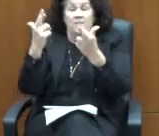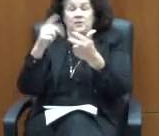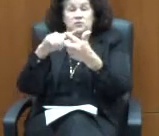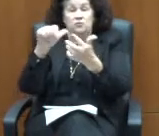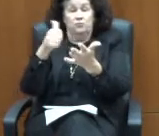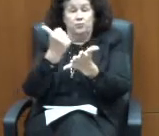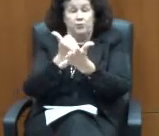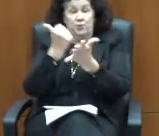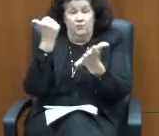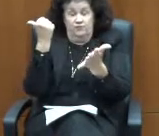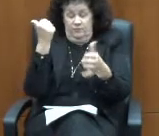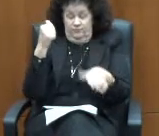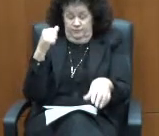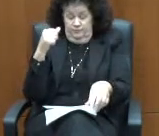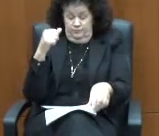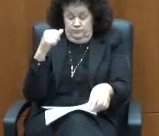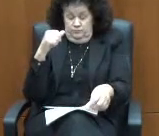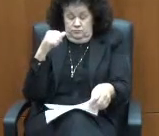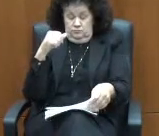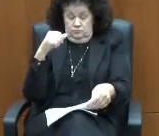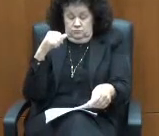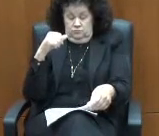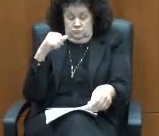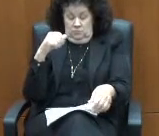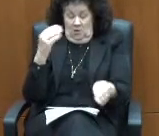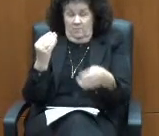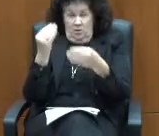approve. Motion, Mr. Rock. Second.